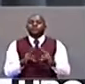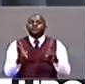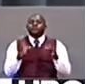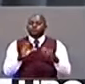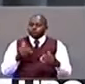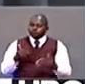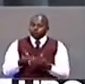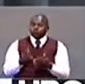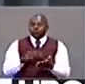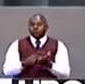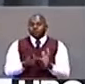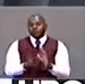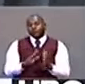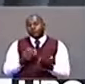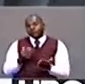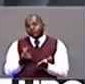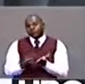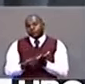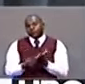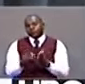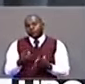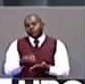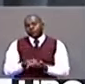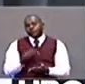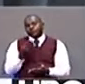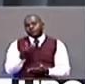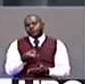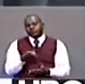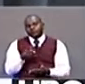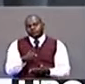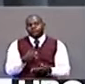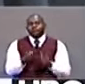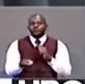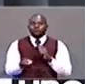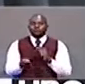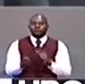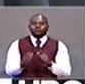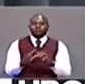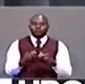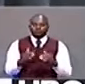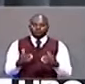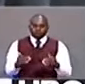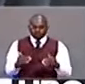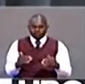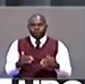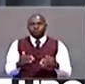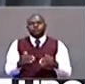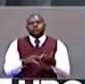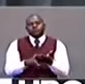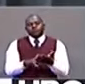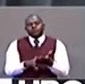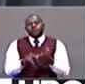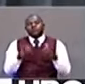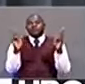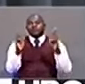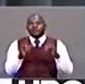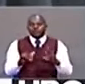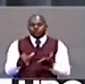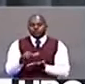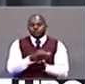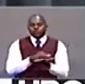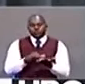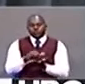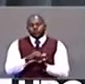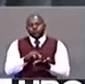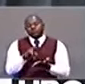Uganda. It's where we're going to get value addition. It's where we are going to change the opportunities and use that international airport. So